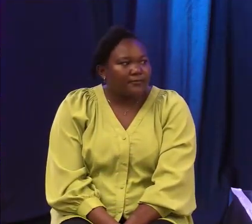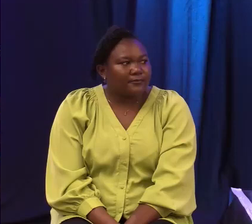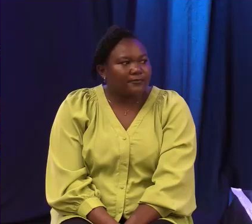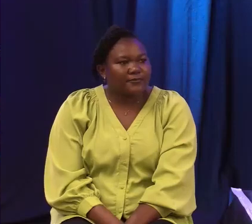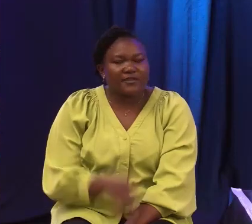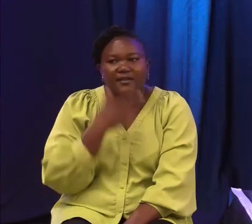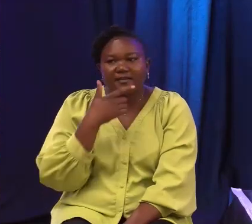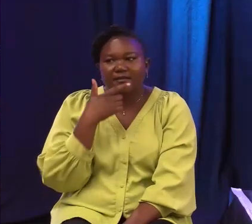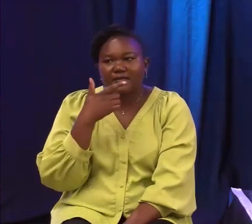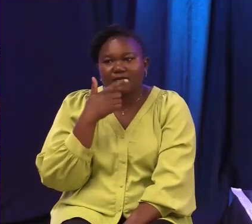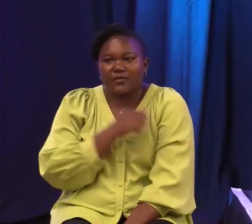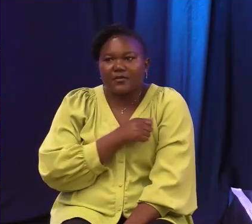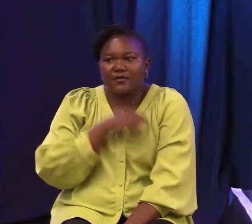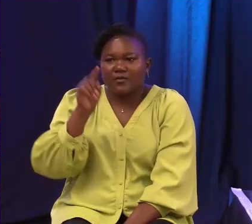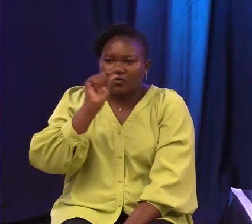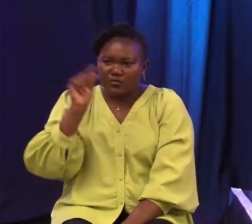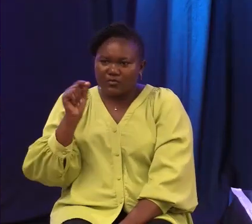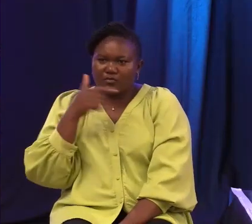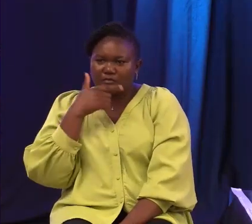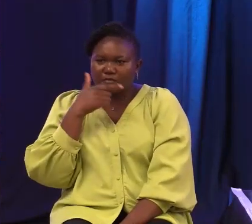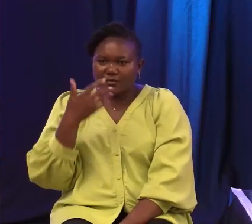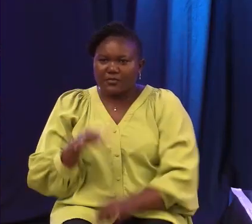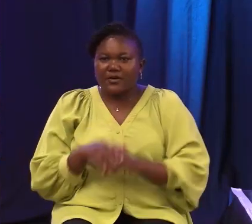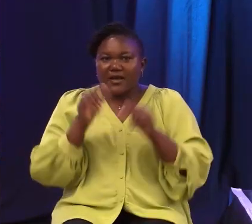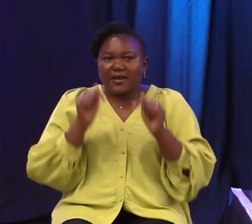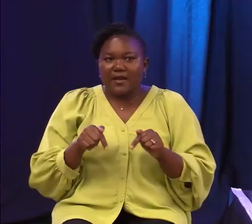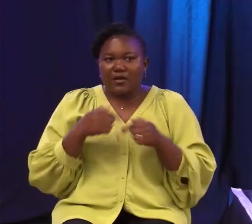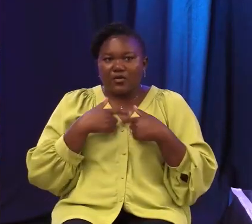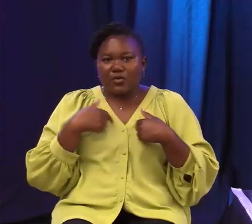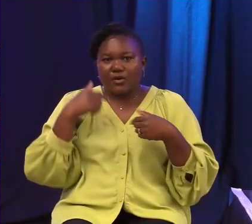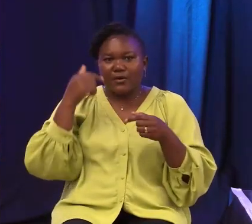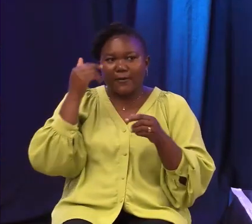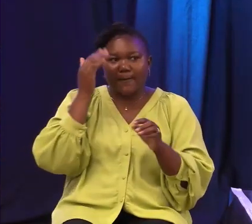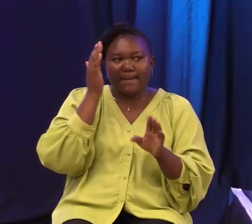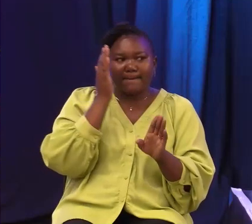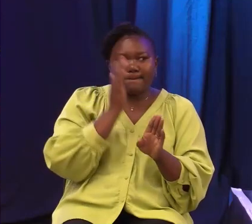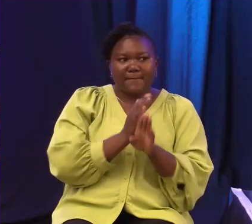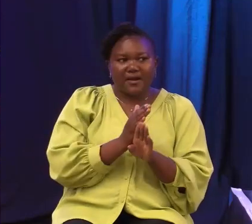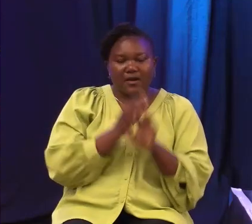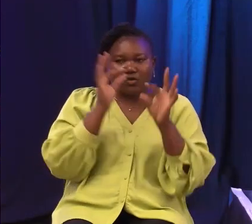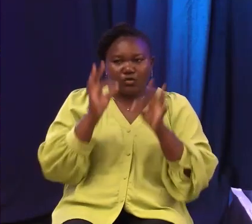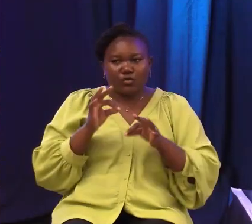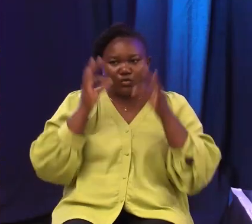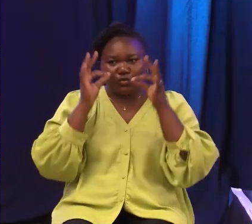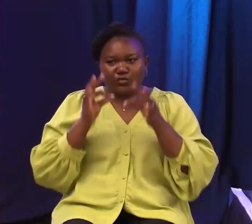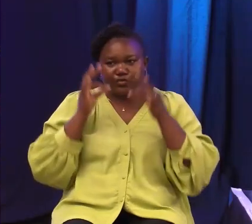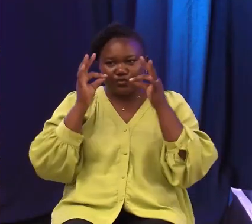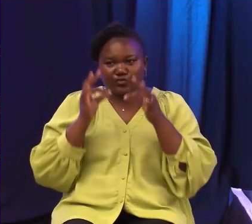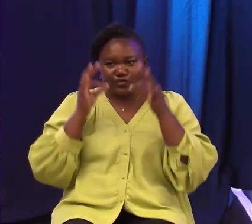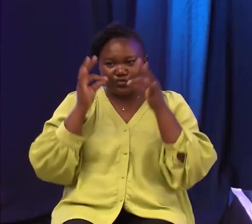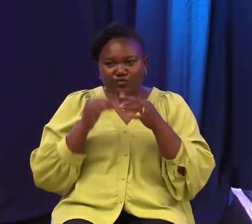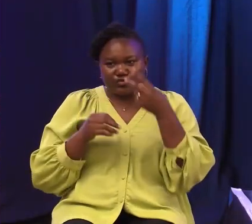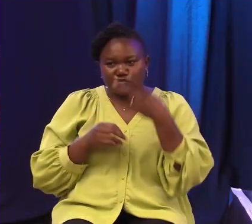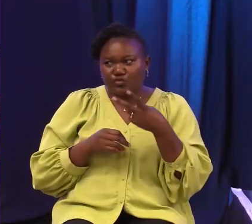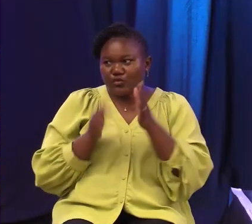Thank you, Ms. Ingrid, for the vote of thanks. Now we're gonna go to the AU anthem and the national anthem. May we